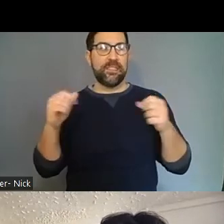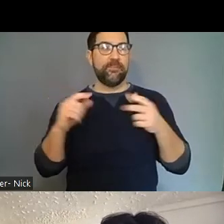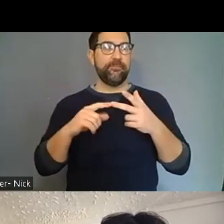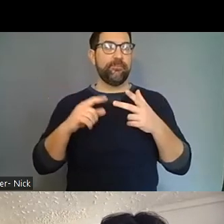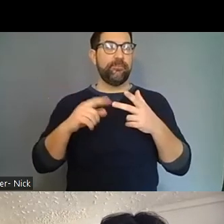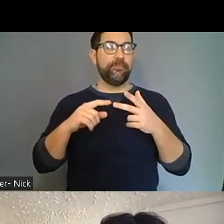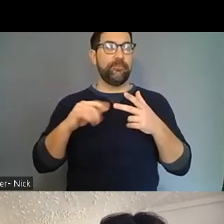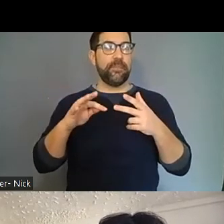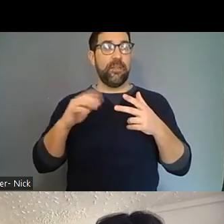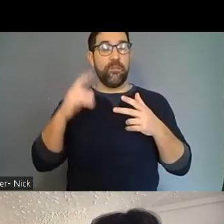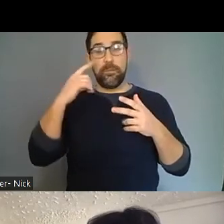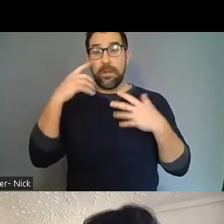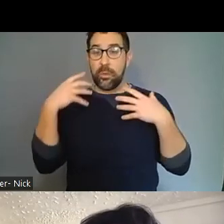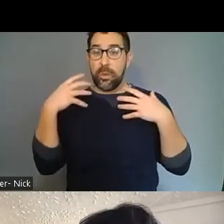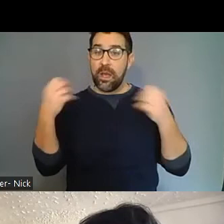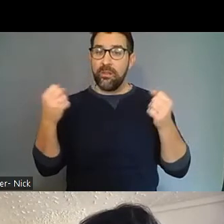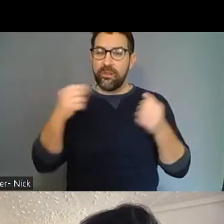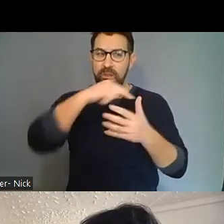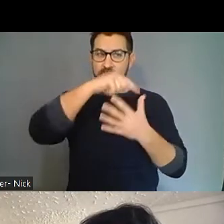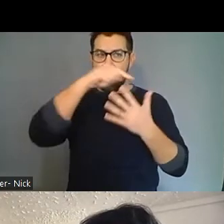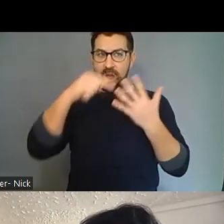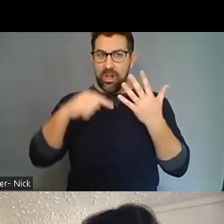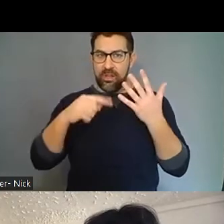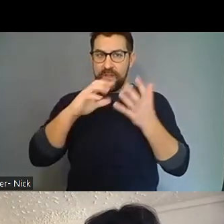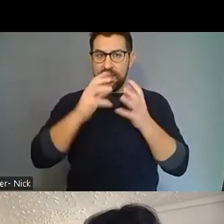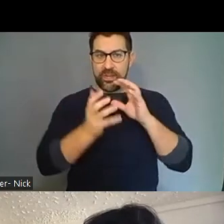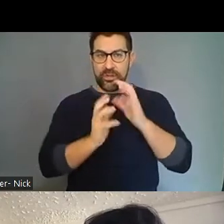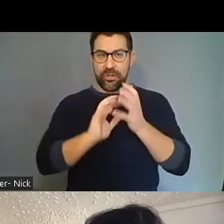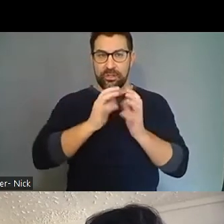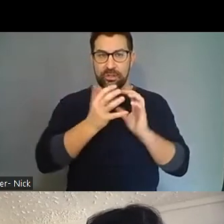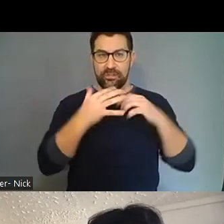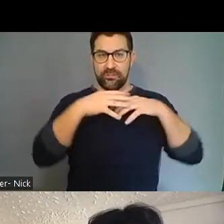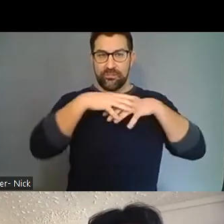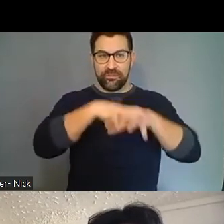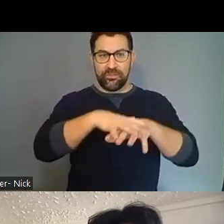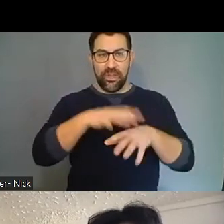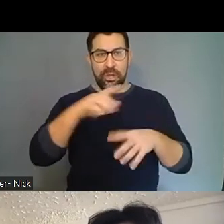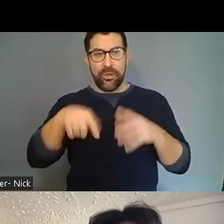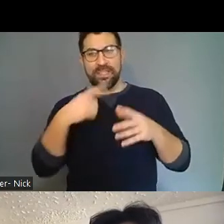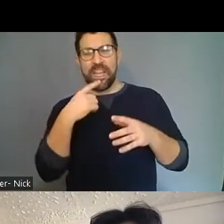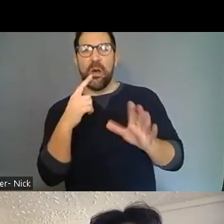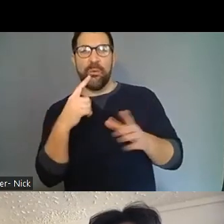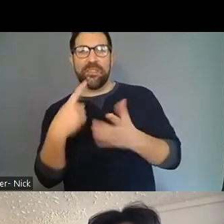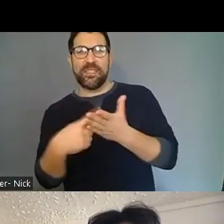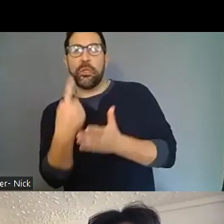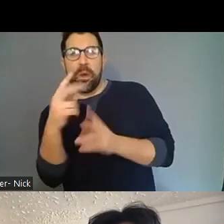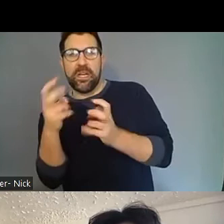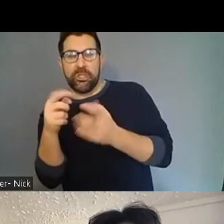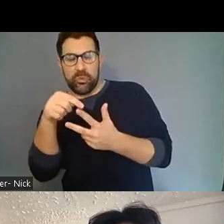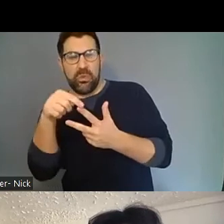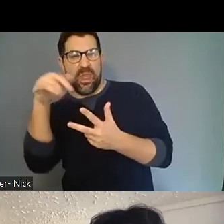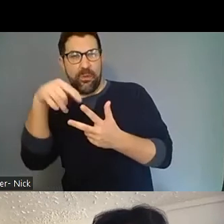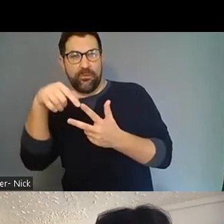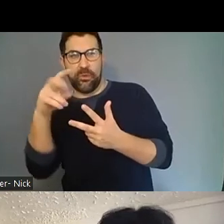it's about our mental health, all of these things are interconnected and you can't talk about one without talking about the other. And so when we do